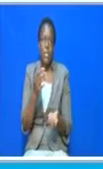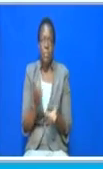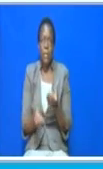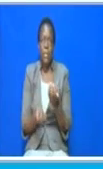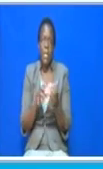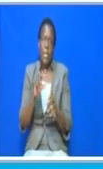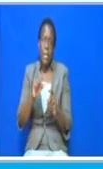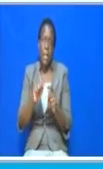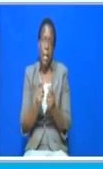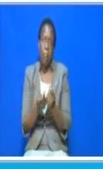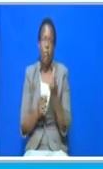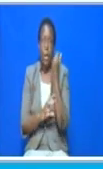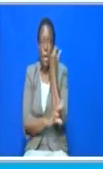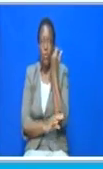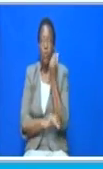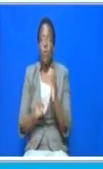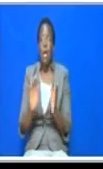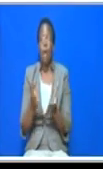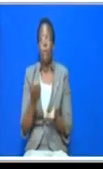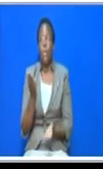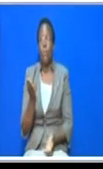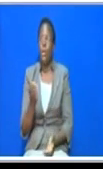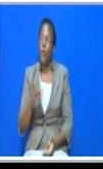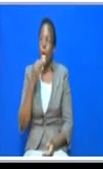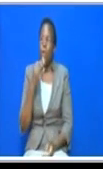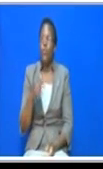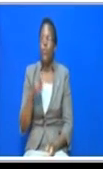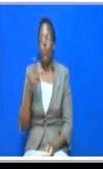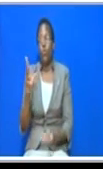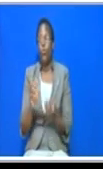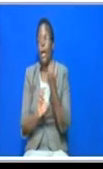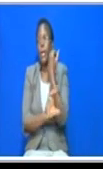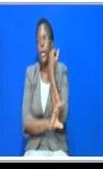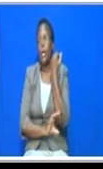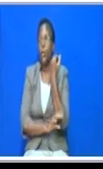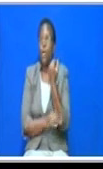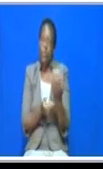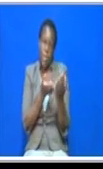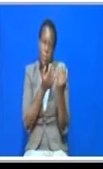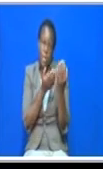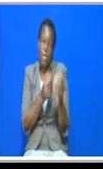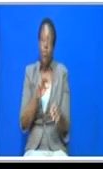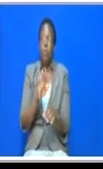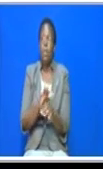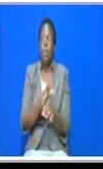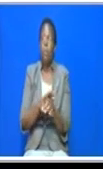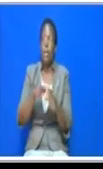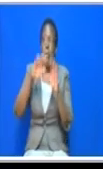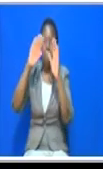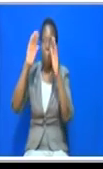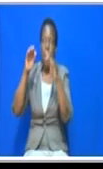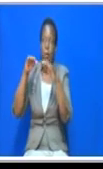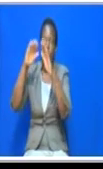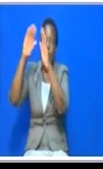country that we have there. So if you go to that country, you'll expect to see many mountains.